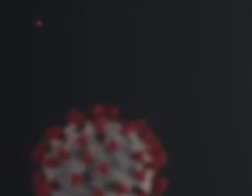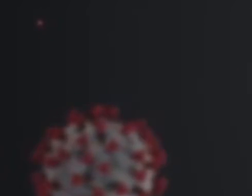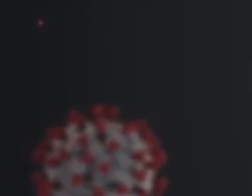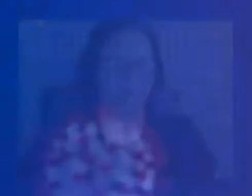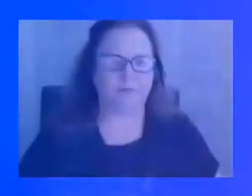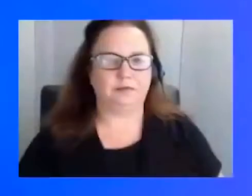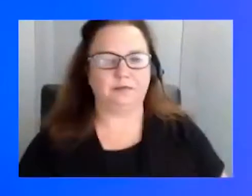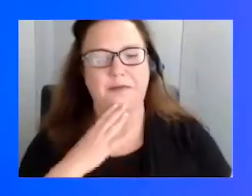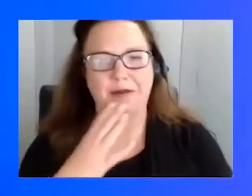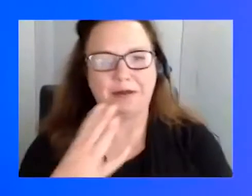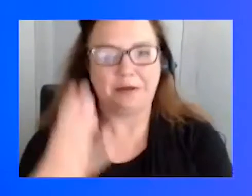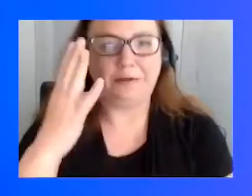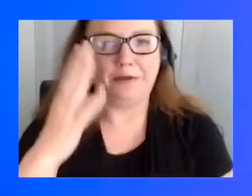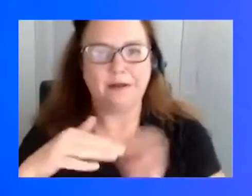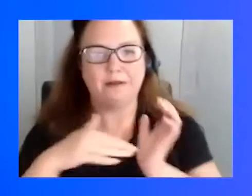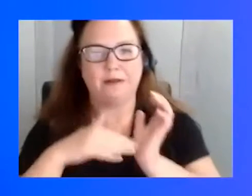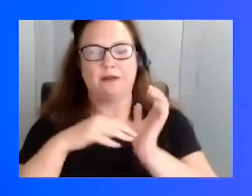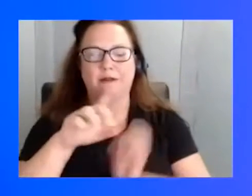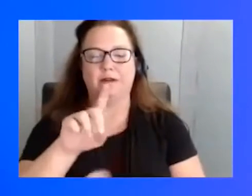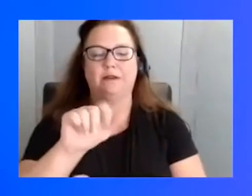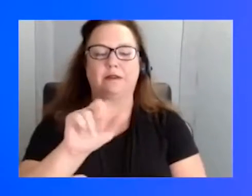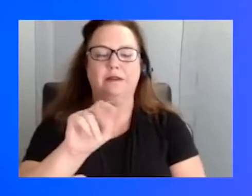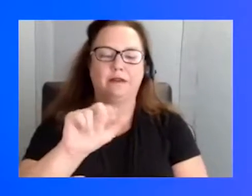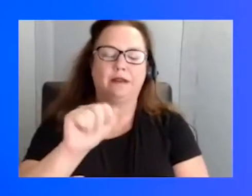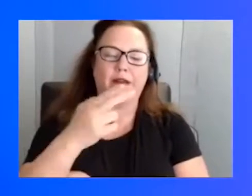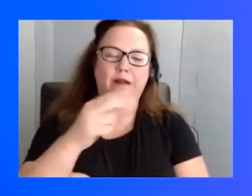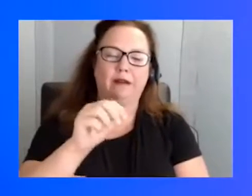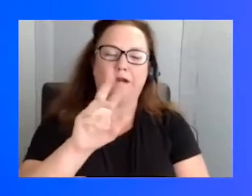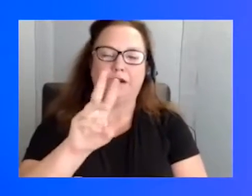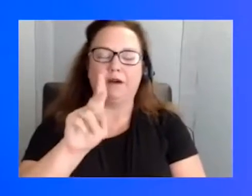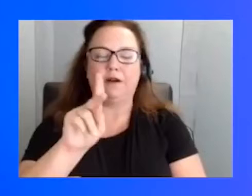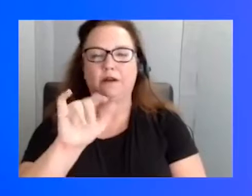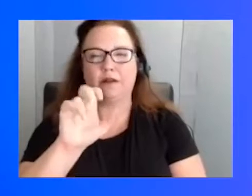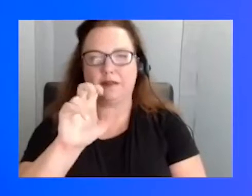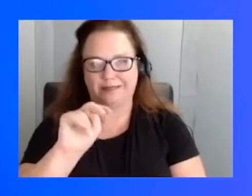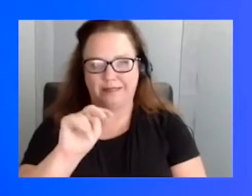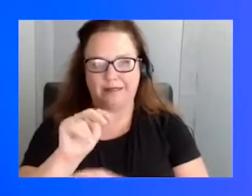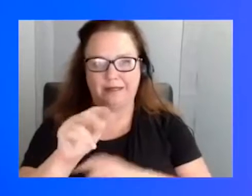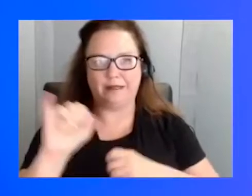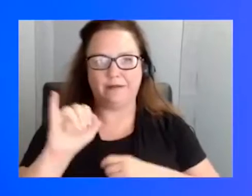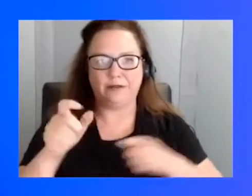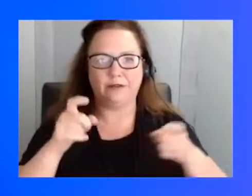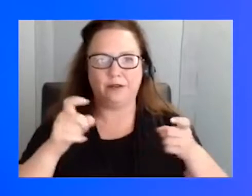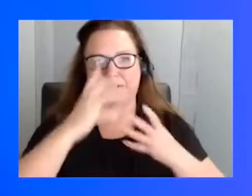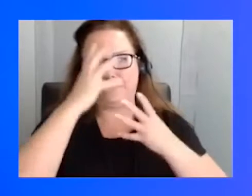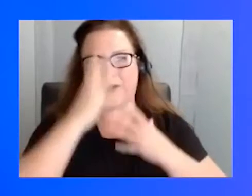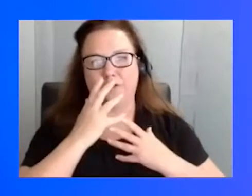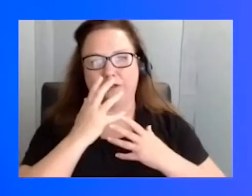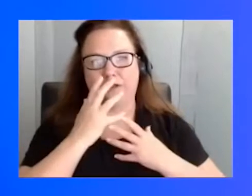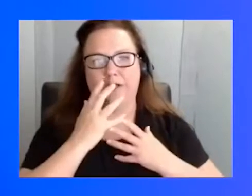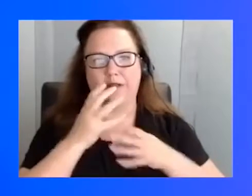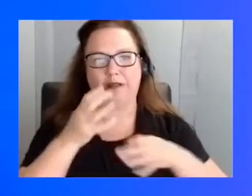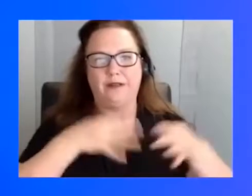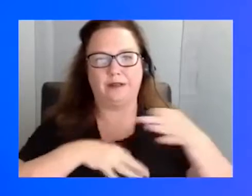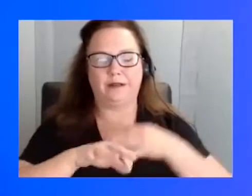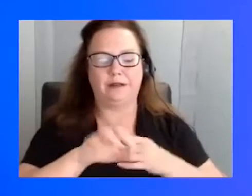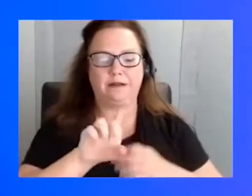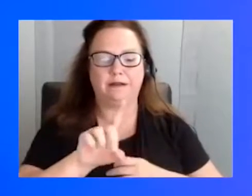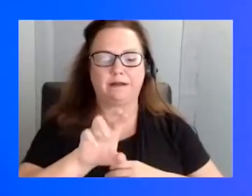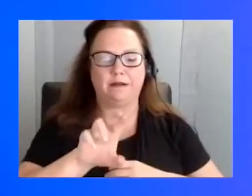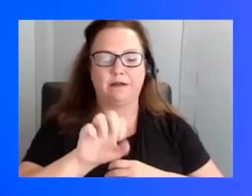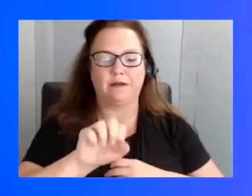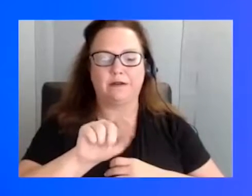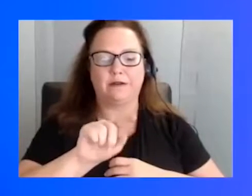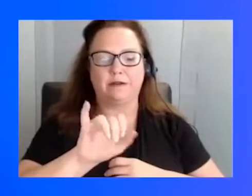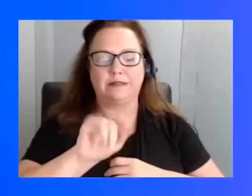Good morning. I'm Dr. Dana Hawkinson, the Medical Director of Infection Prevention and Control. And unfortunately, I'm in for Dr. Stites today, who, does have